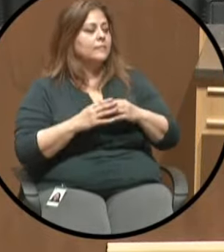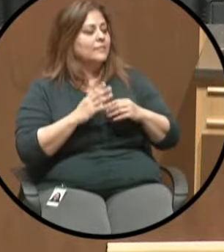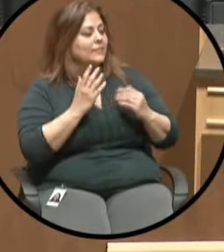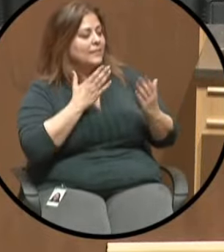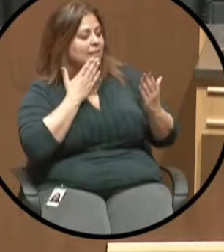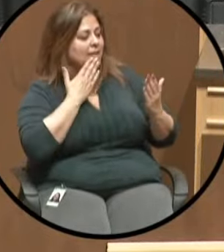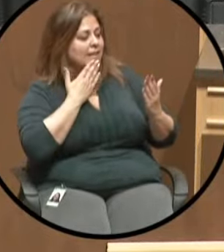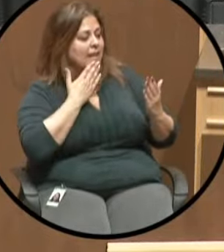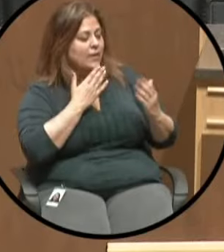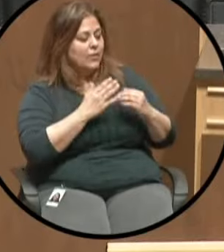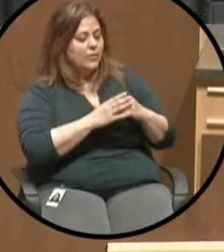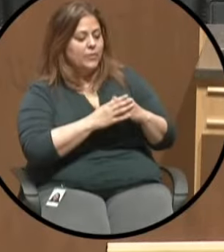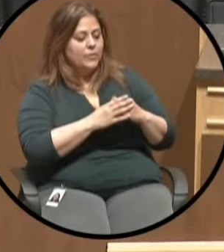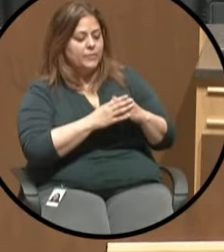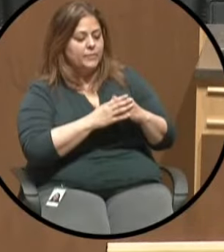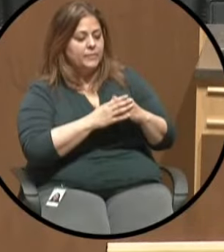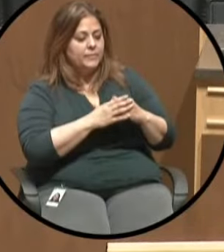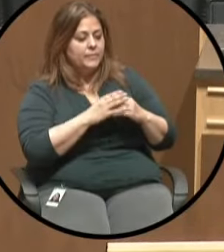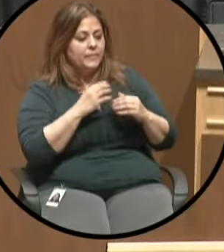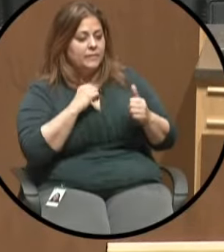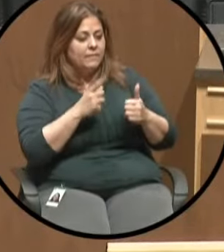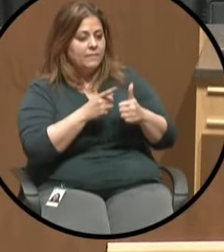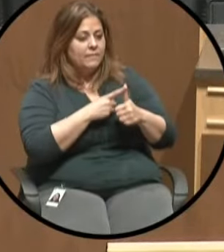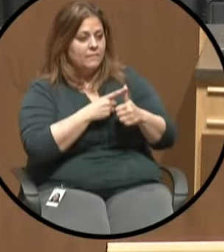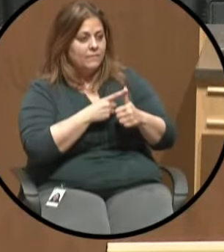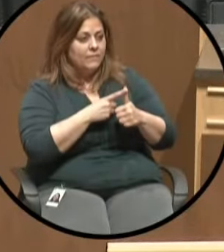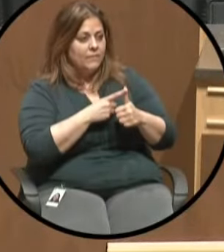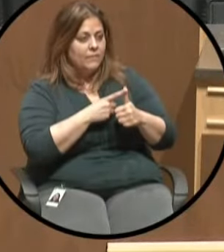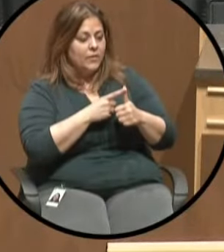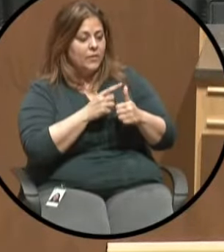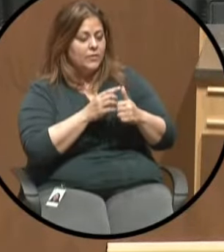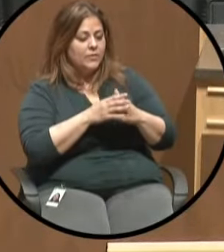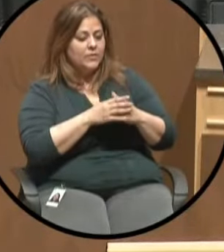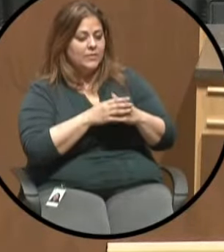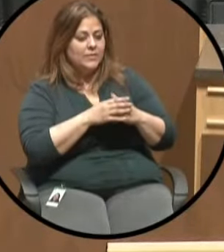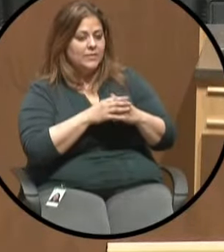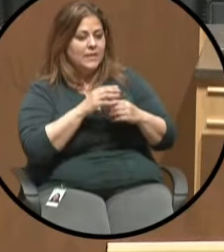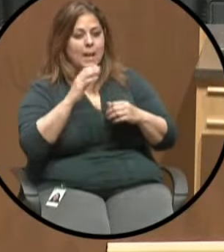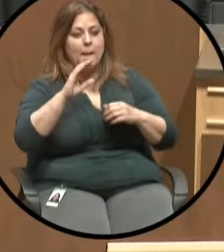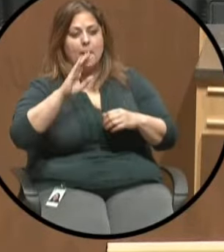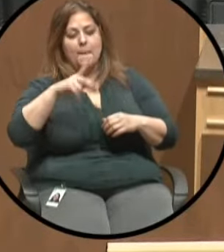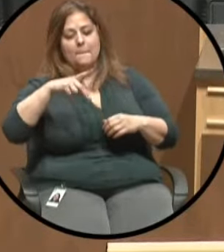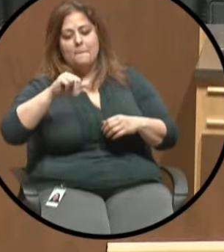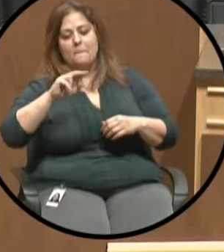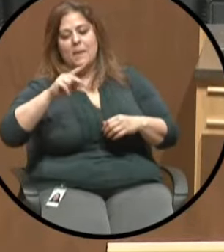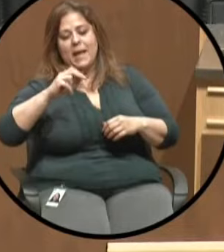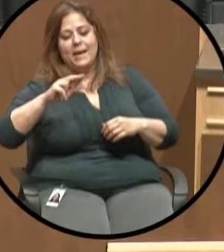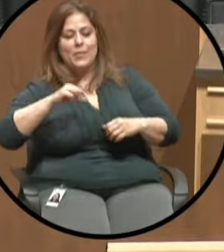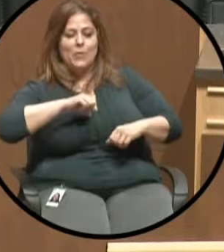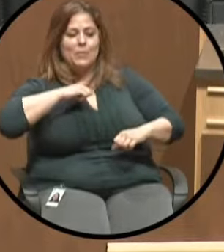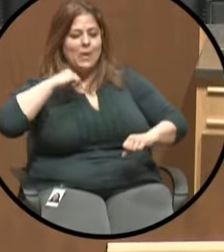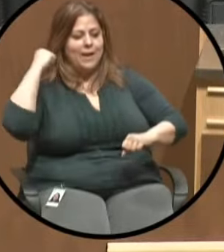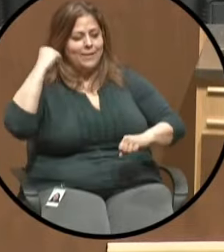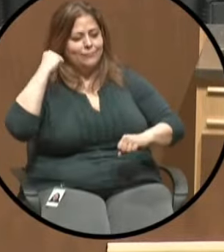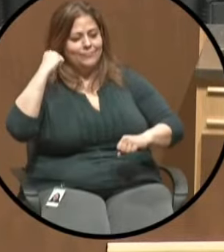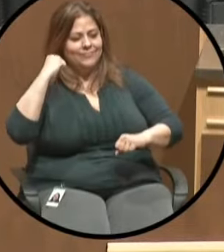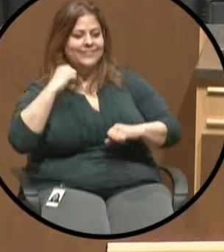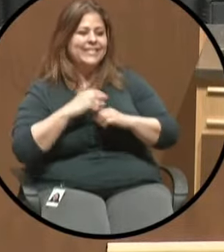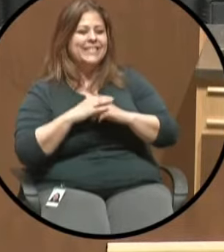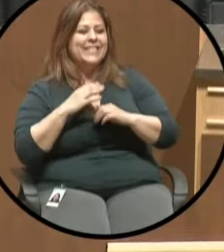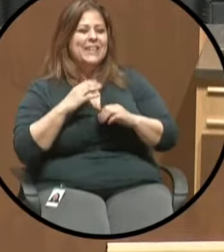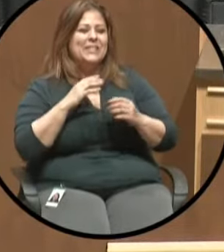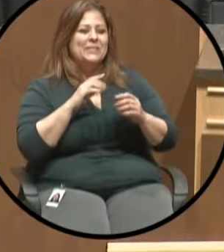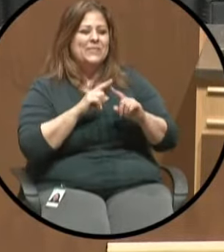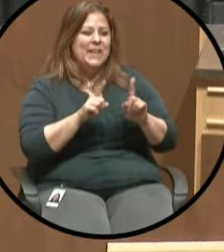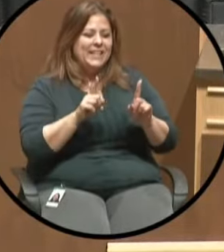Thank you for the question. I'll start out by saying Panther Pride. And I'd like to break this question up